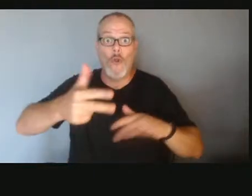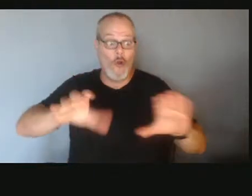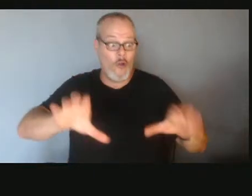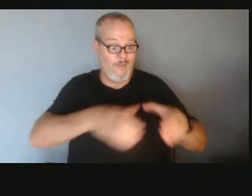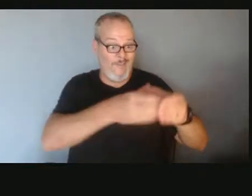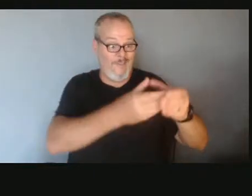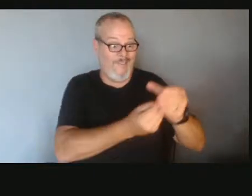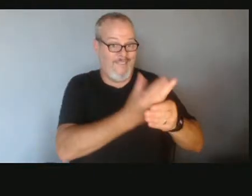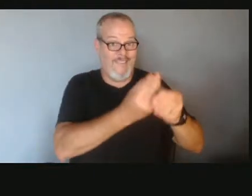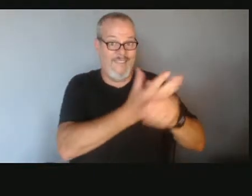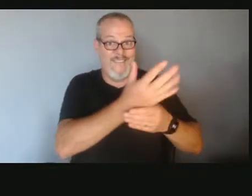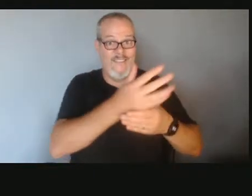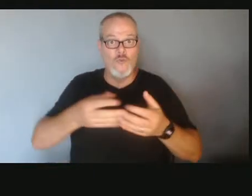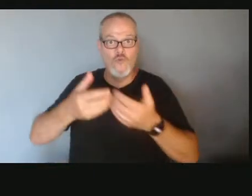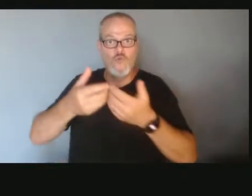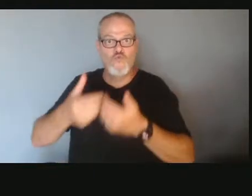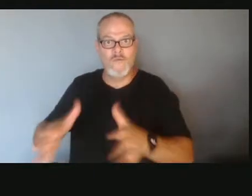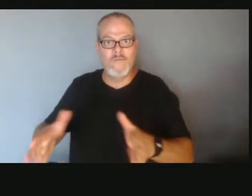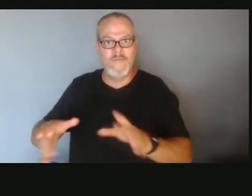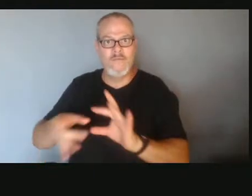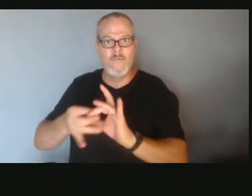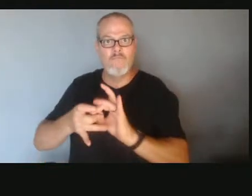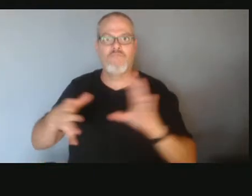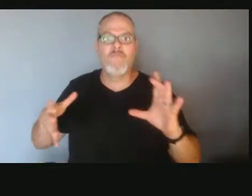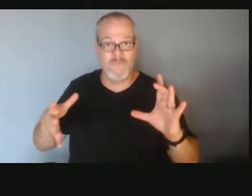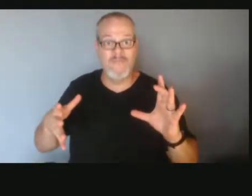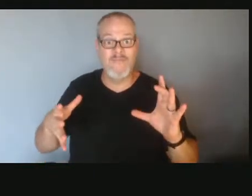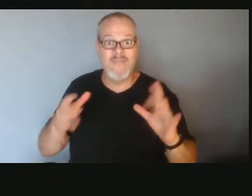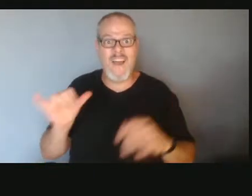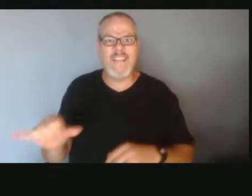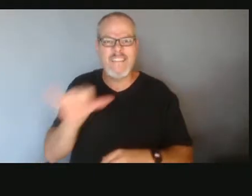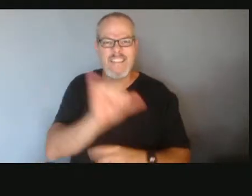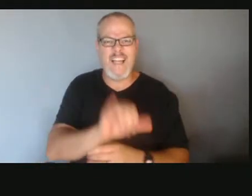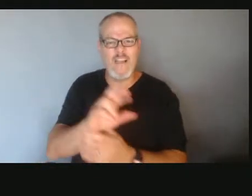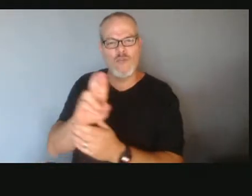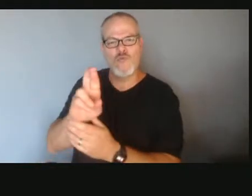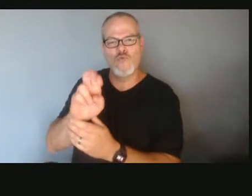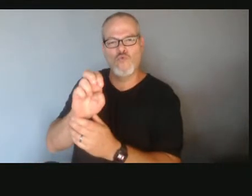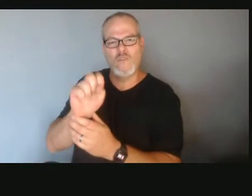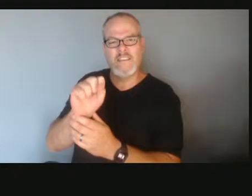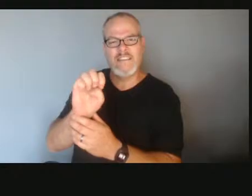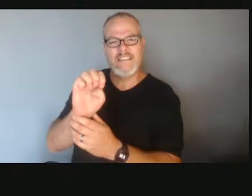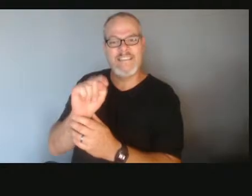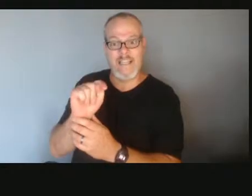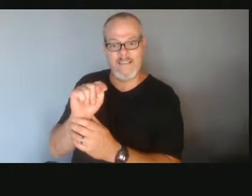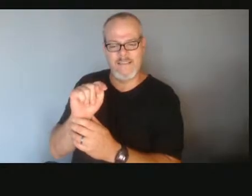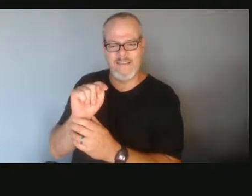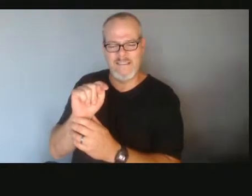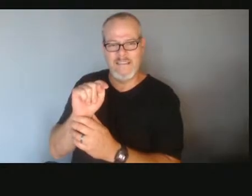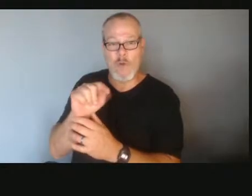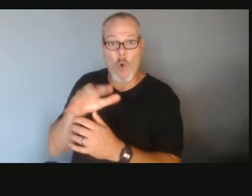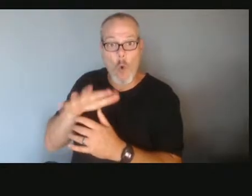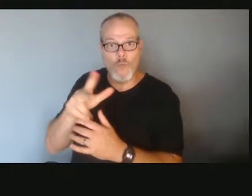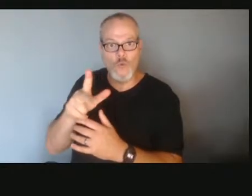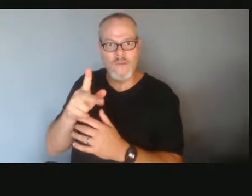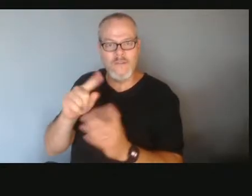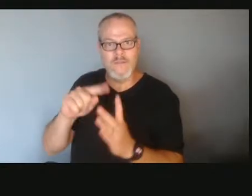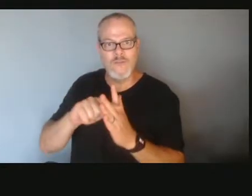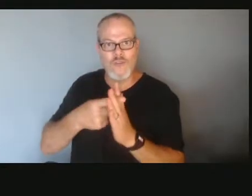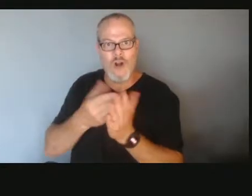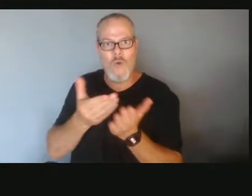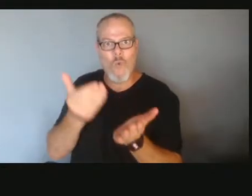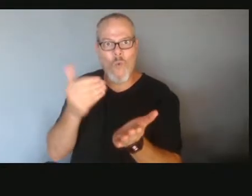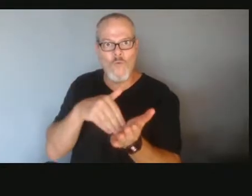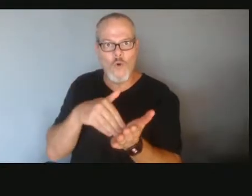up to the south there. So it really is like a reset. You can see here, almost like we started over. But